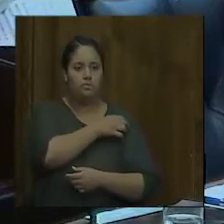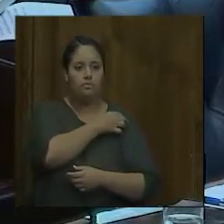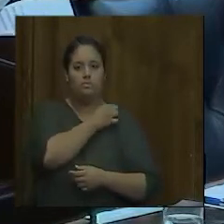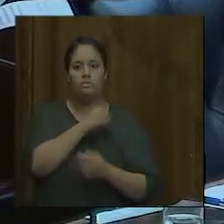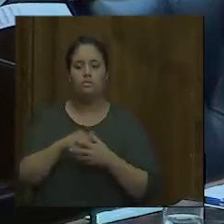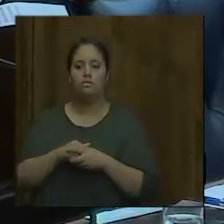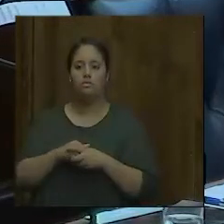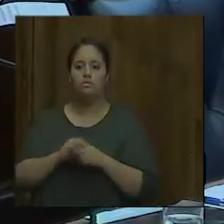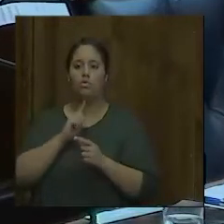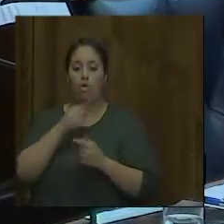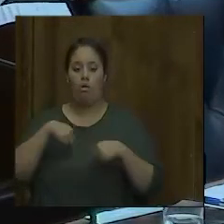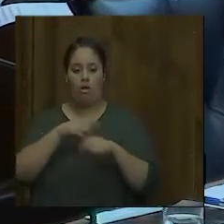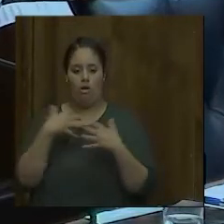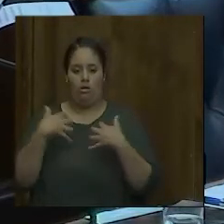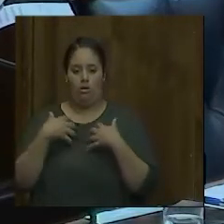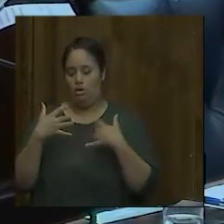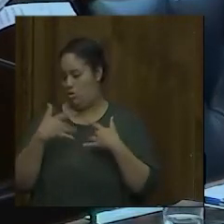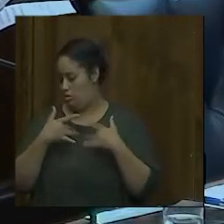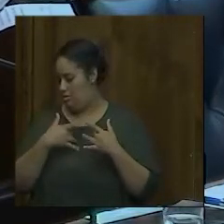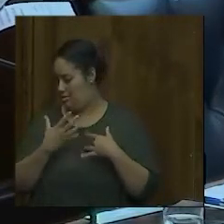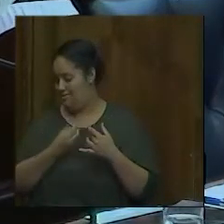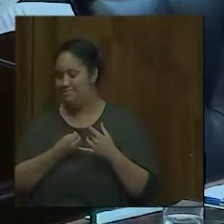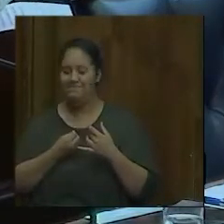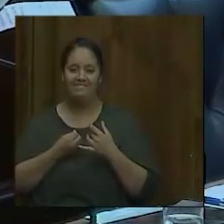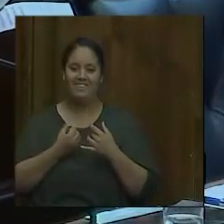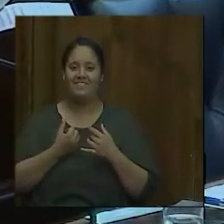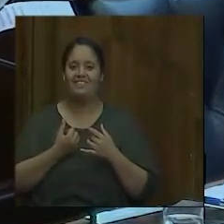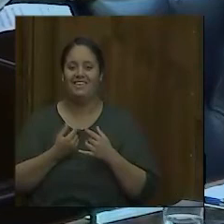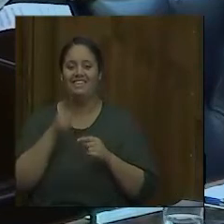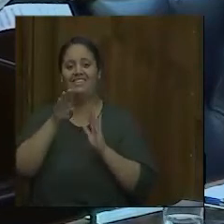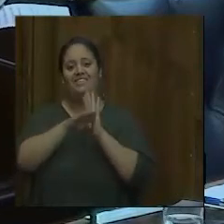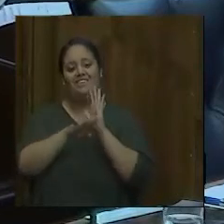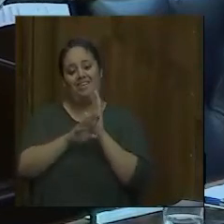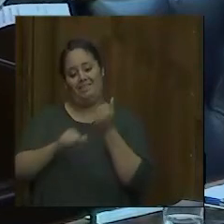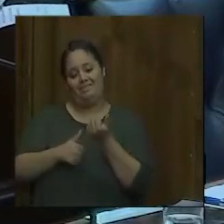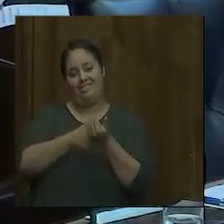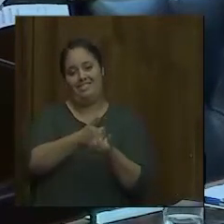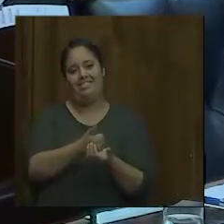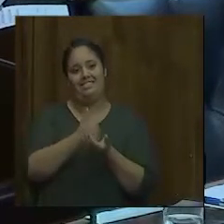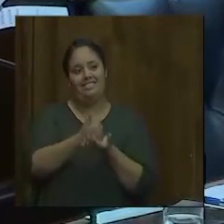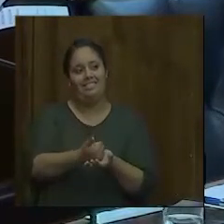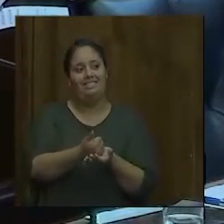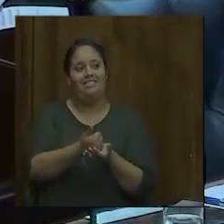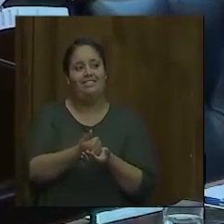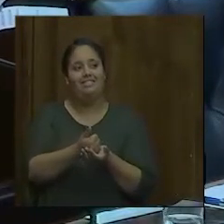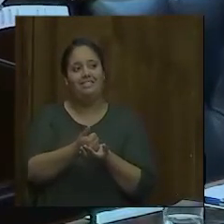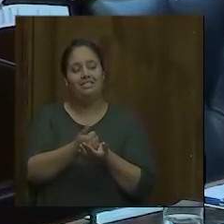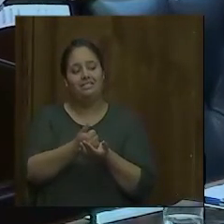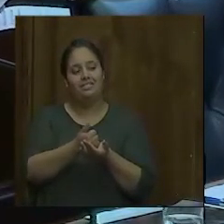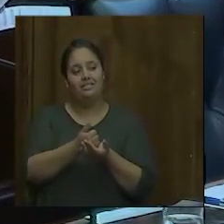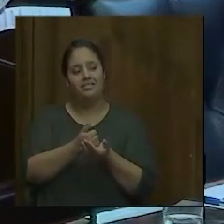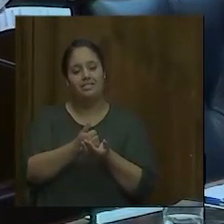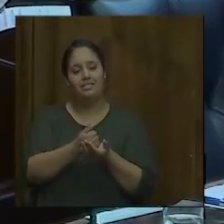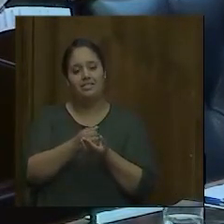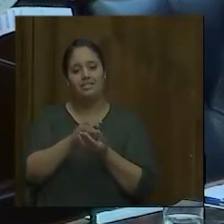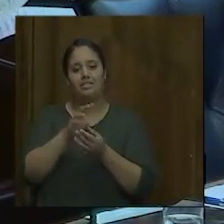It is really troubling that these programs are assisting the doubled youth in the province.